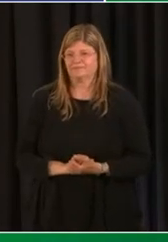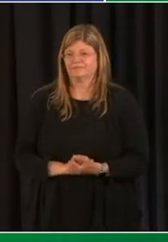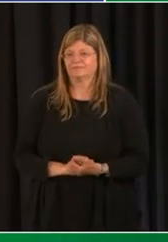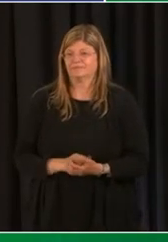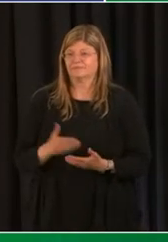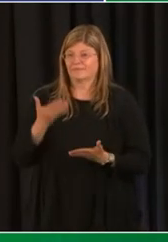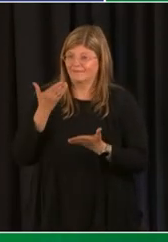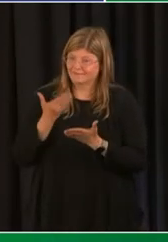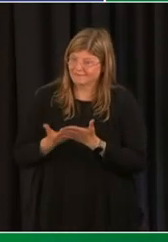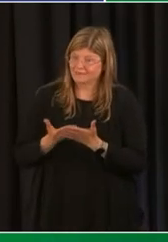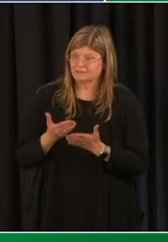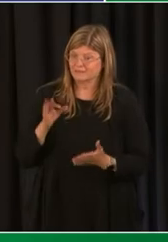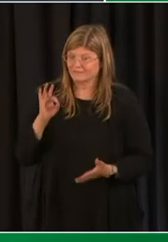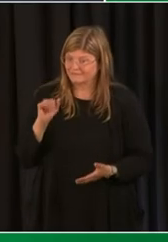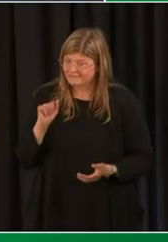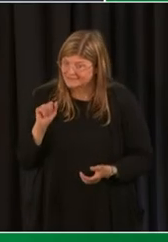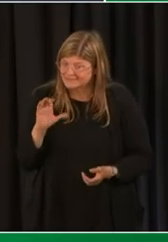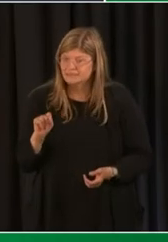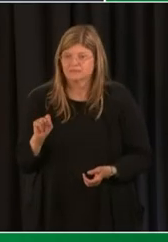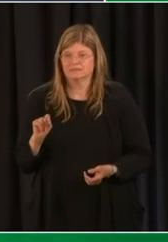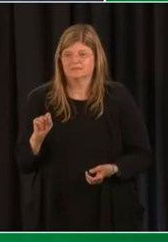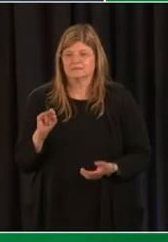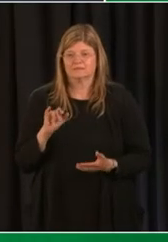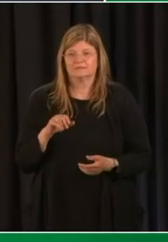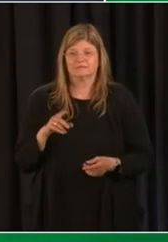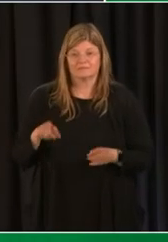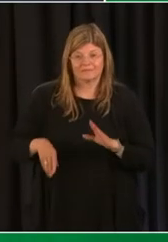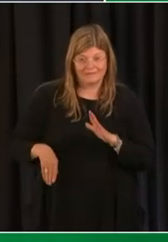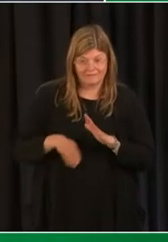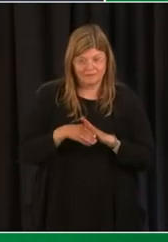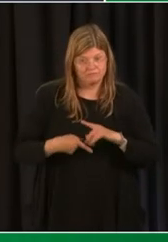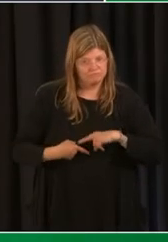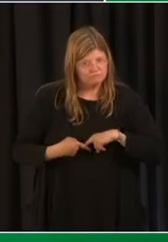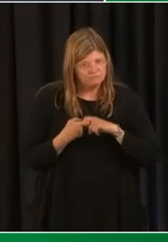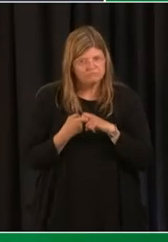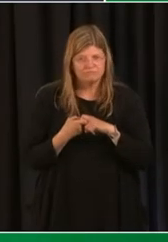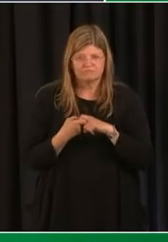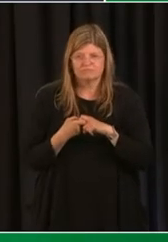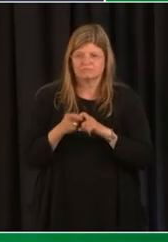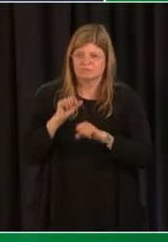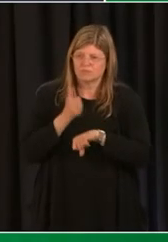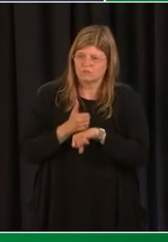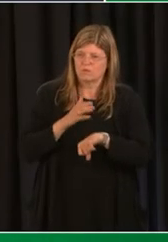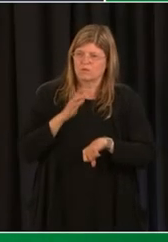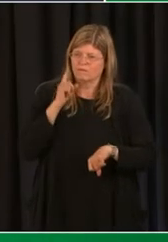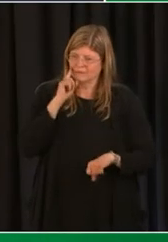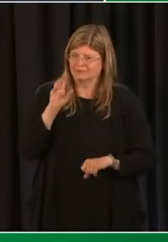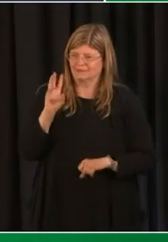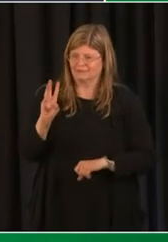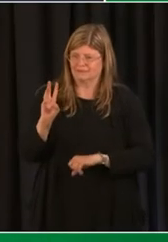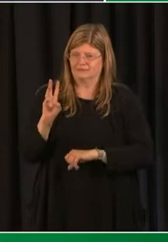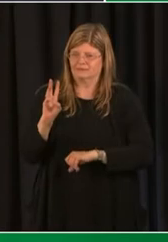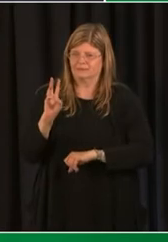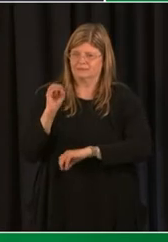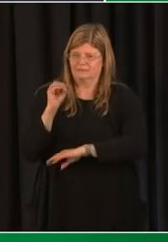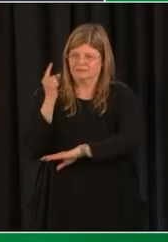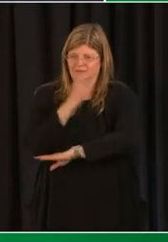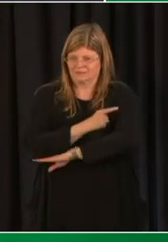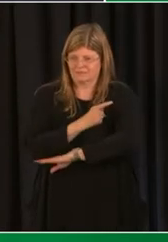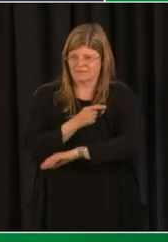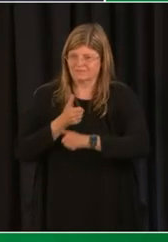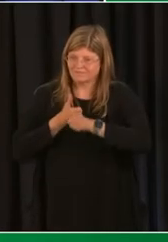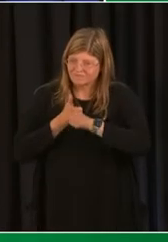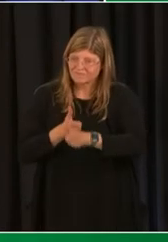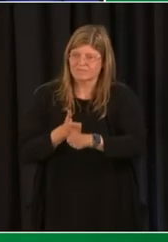the fact that the eviction moratorium will be in place for 60 days following